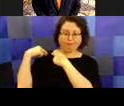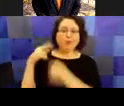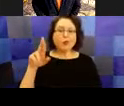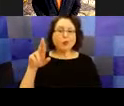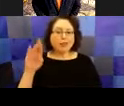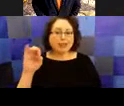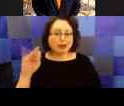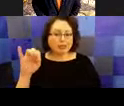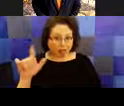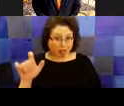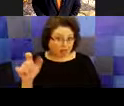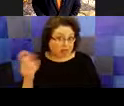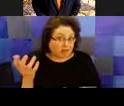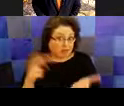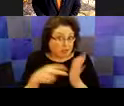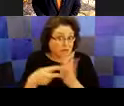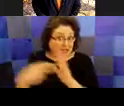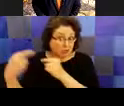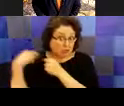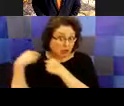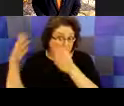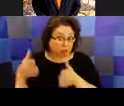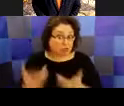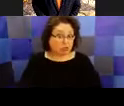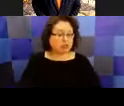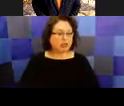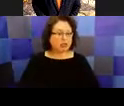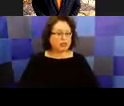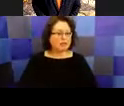English literally means the responsibles.